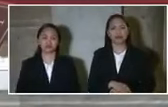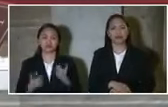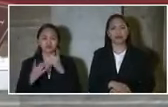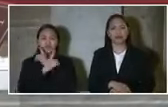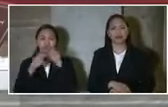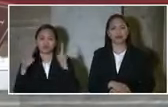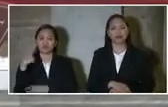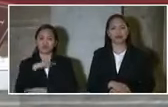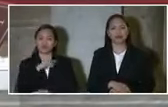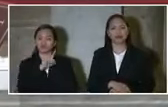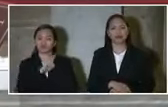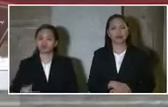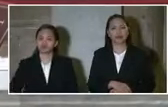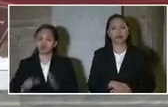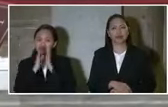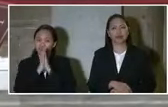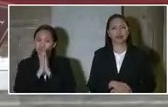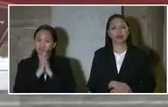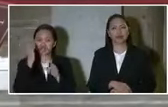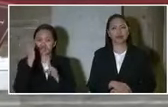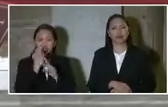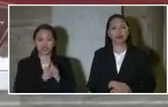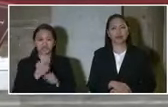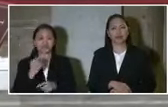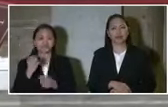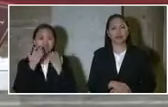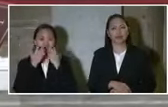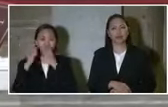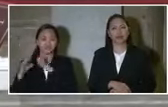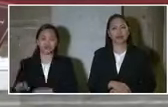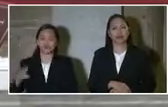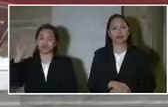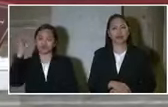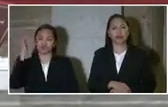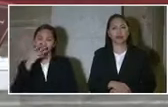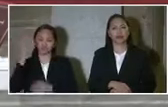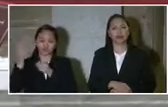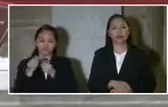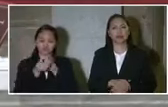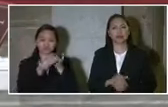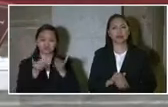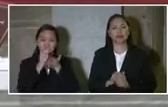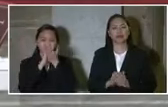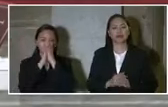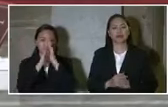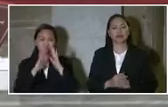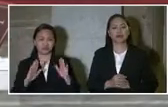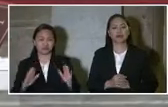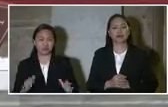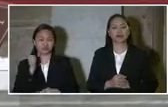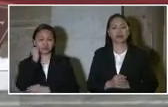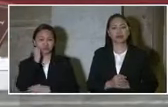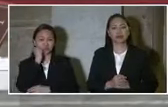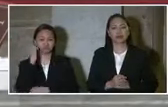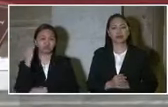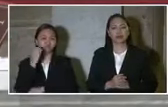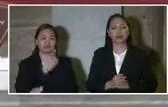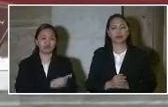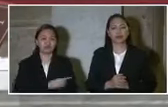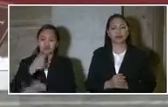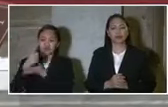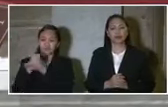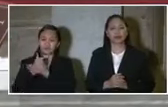deliver us, Lord, we pray, from every evil. Graciously grant peace in our days, that by the help of